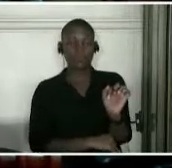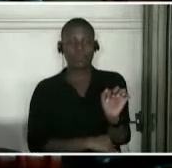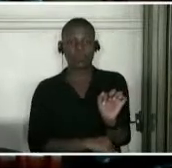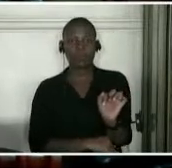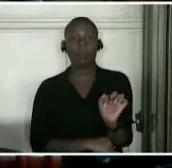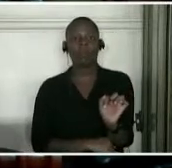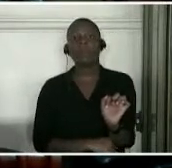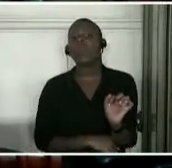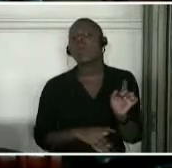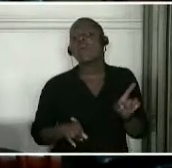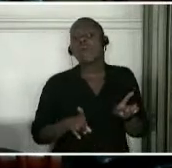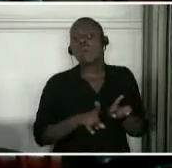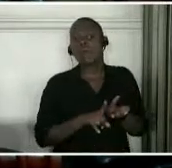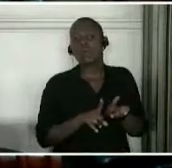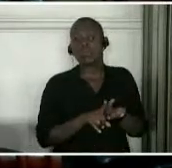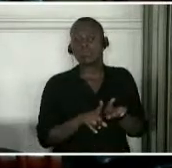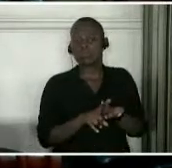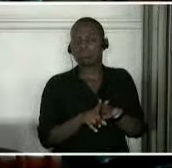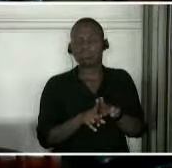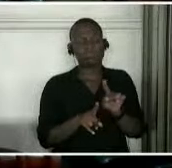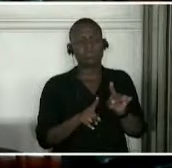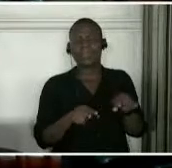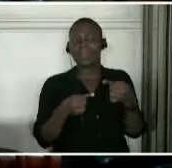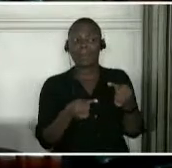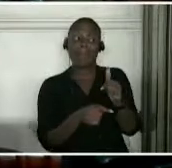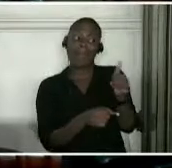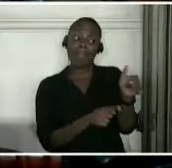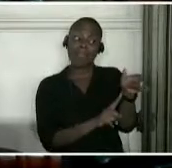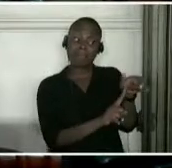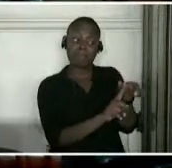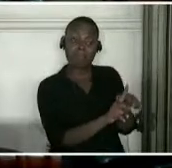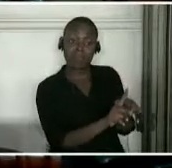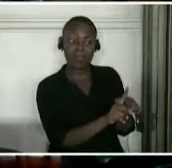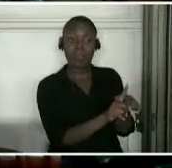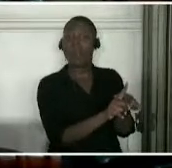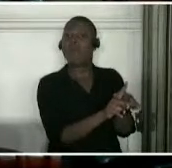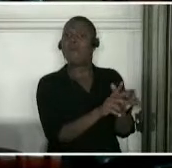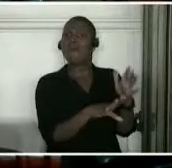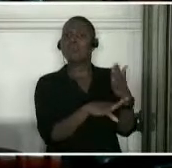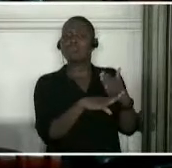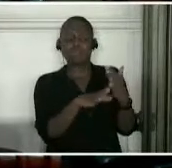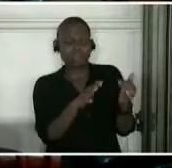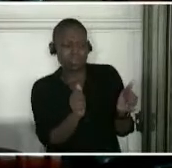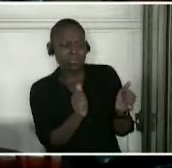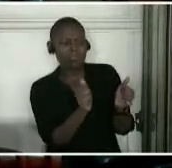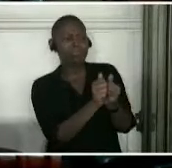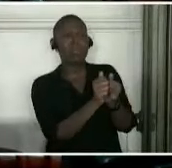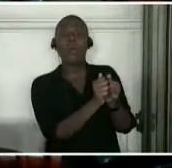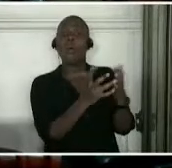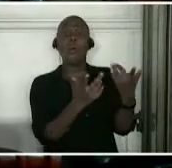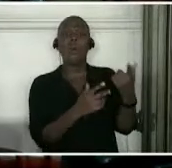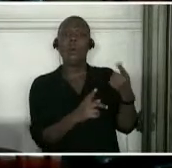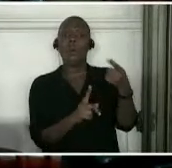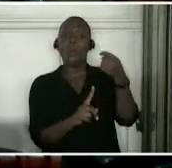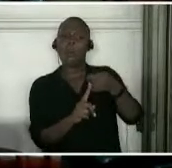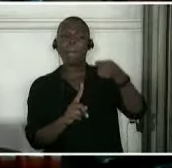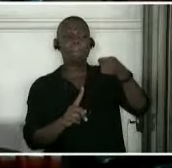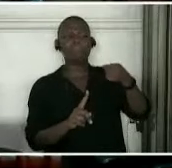to arrange for a fellow party member or a whip to deliver the speech or his or